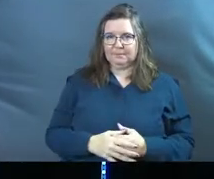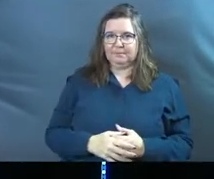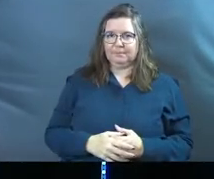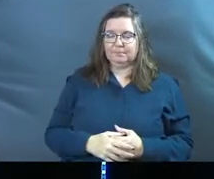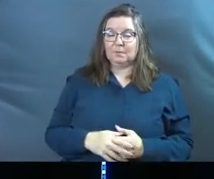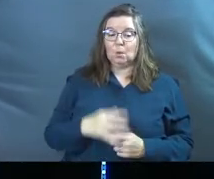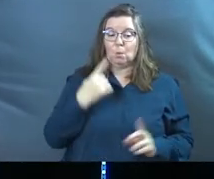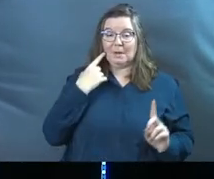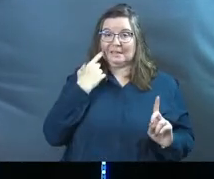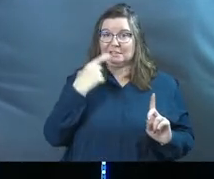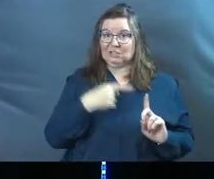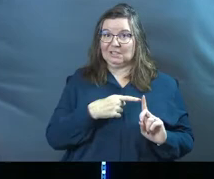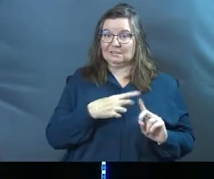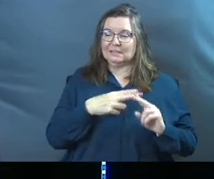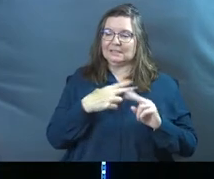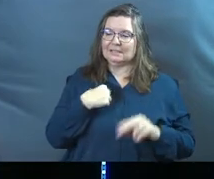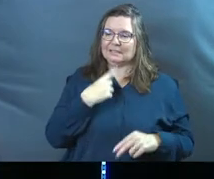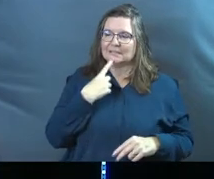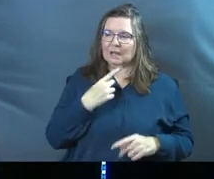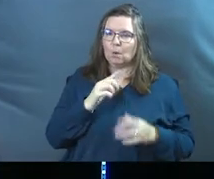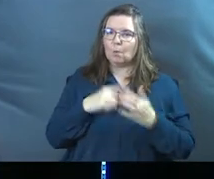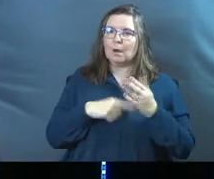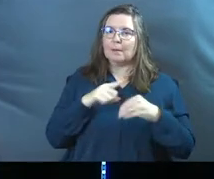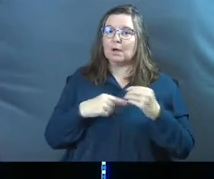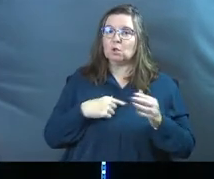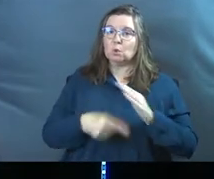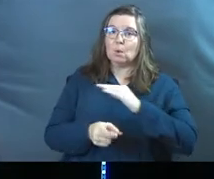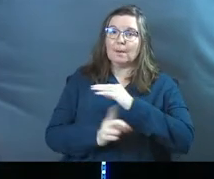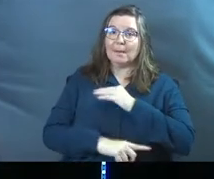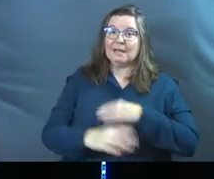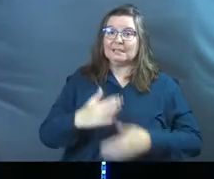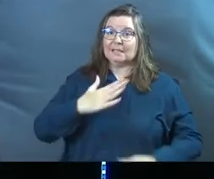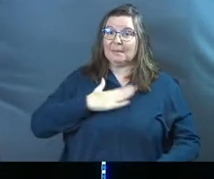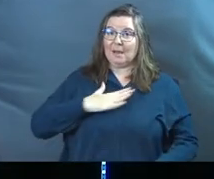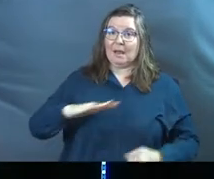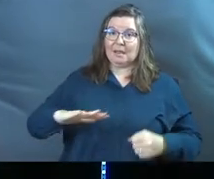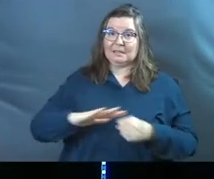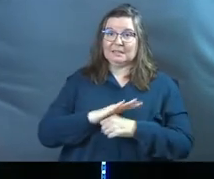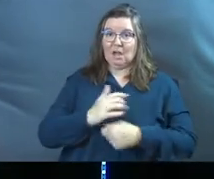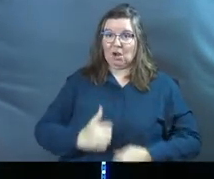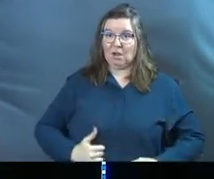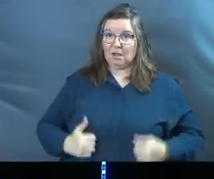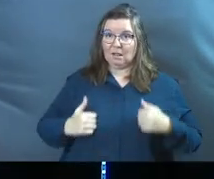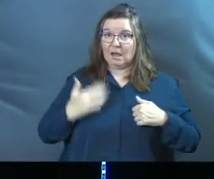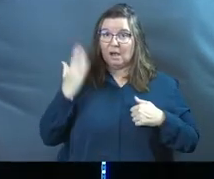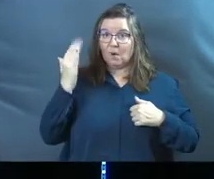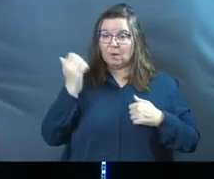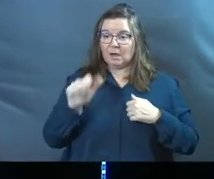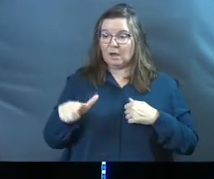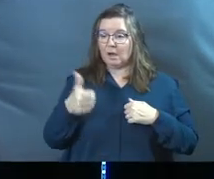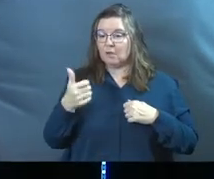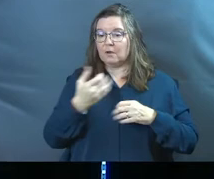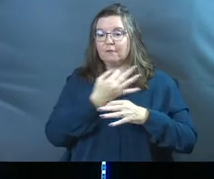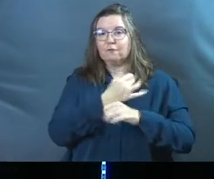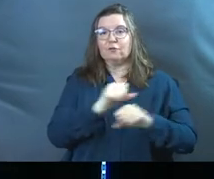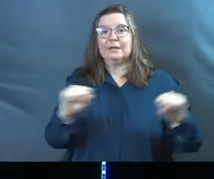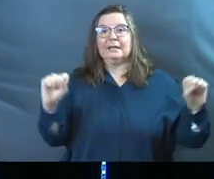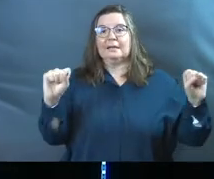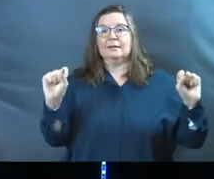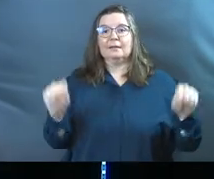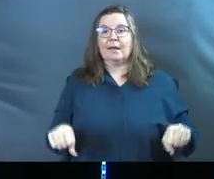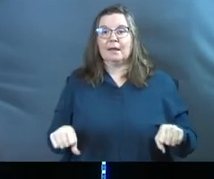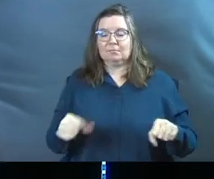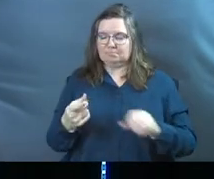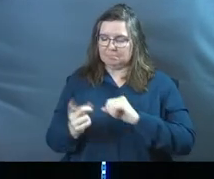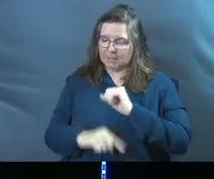What Judah just did is said, how about you punish my entire life so that everybody else can go free?